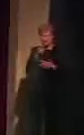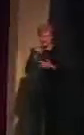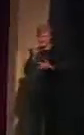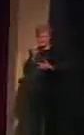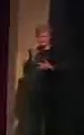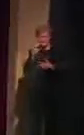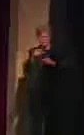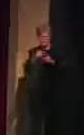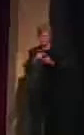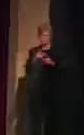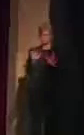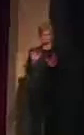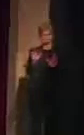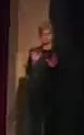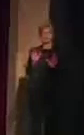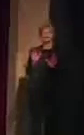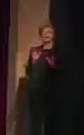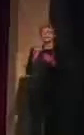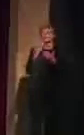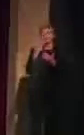glad somebody raised that.